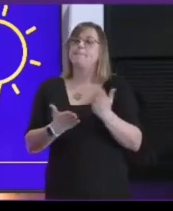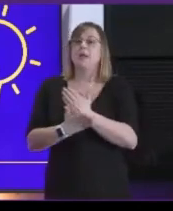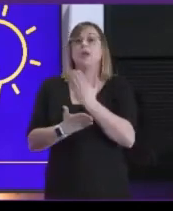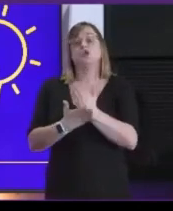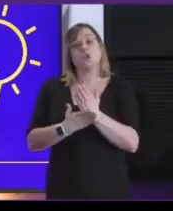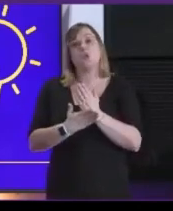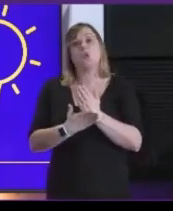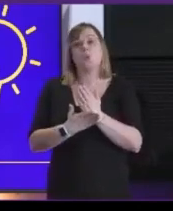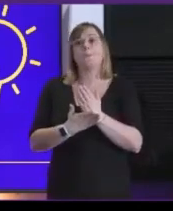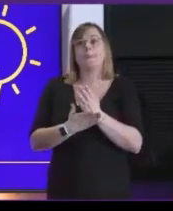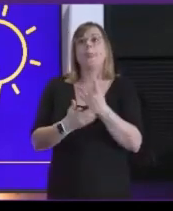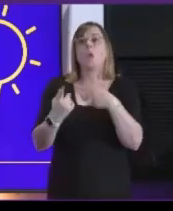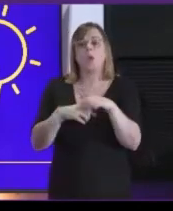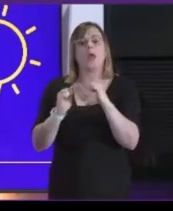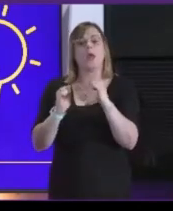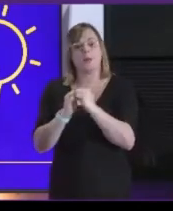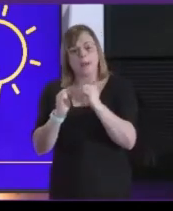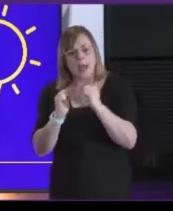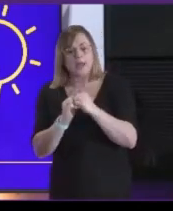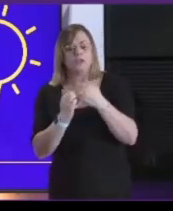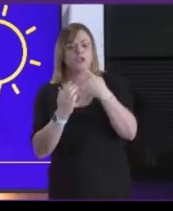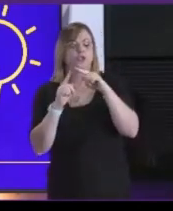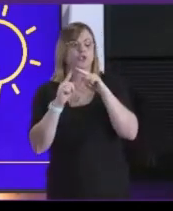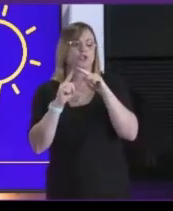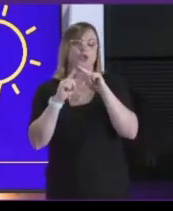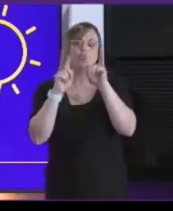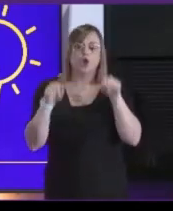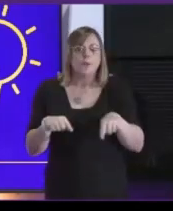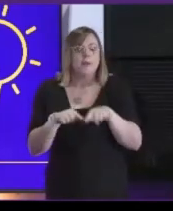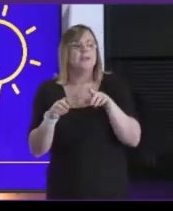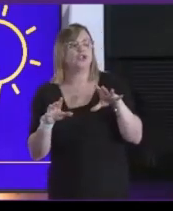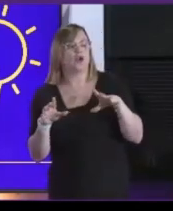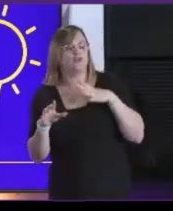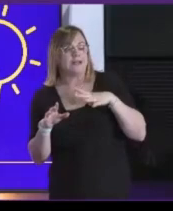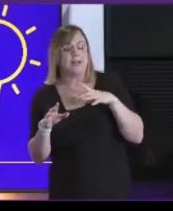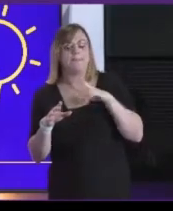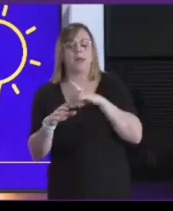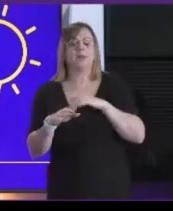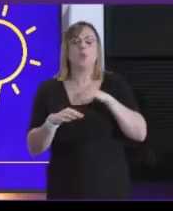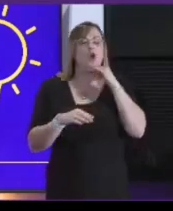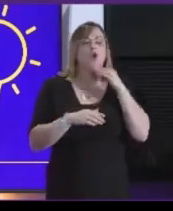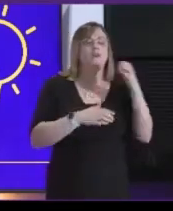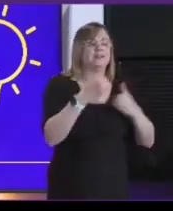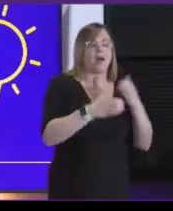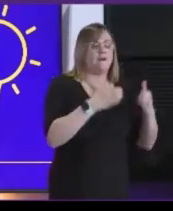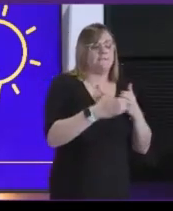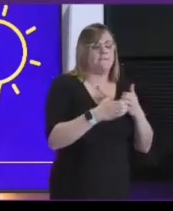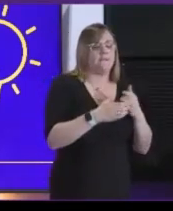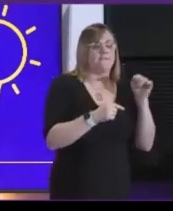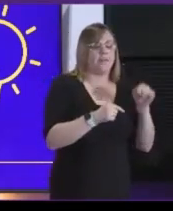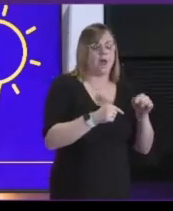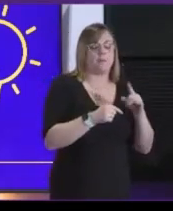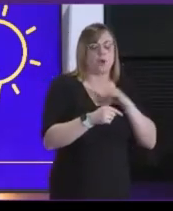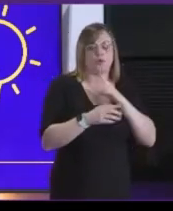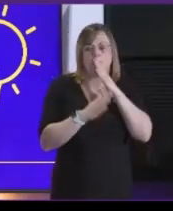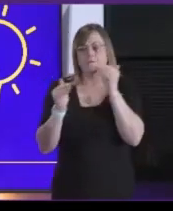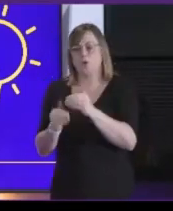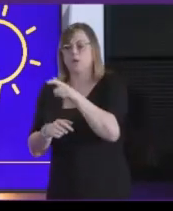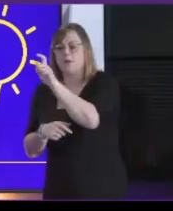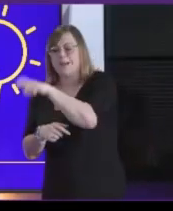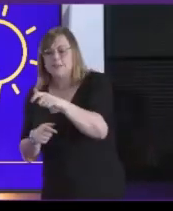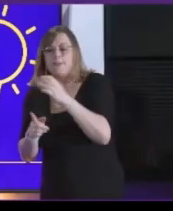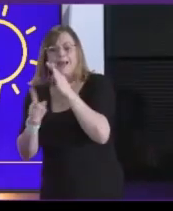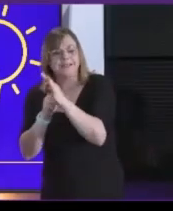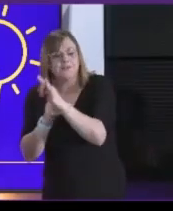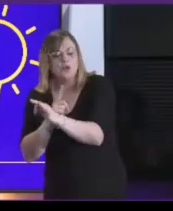that we have compliance documentation. And that's something that we haven't really staffed up for, because we're more focused on customer interviews,